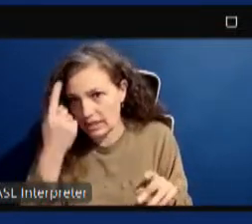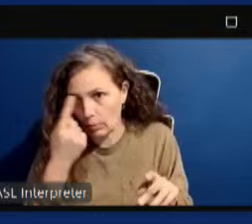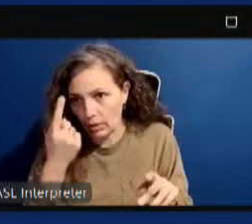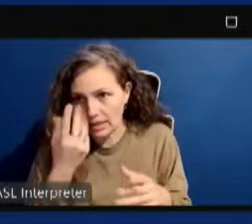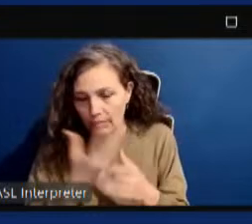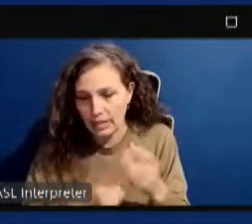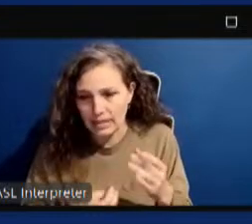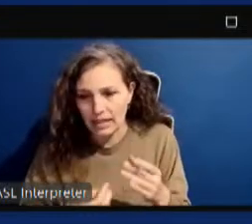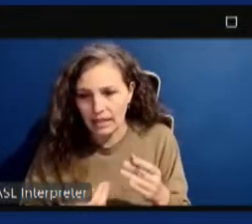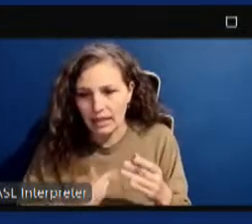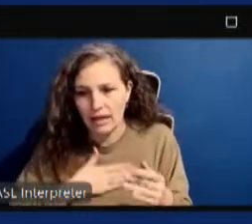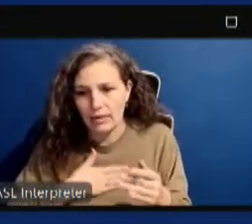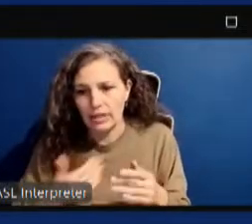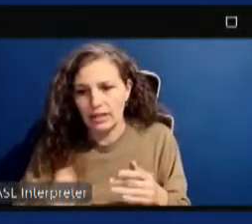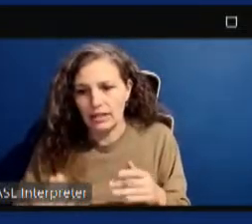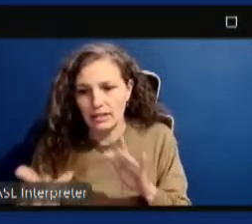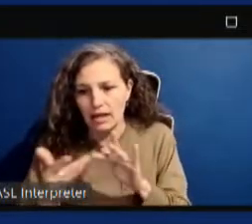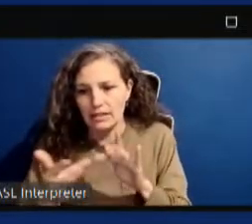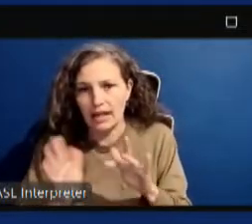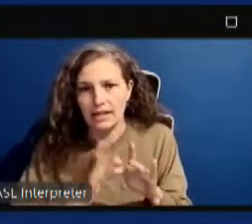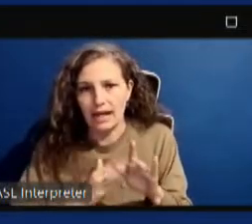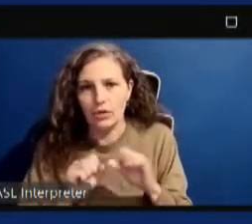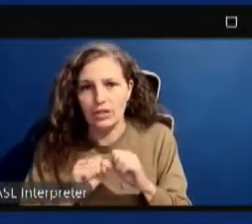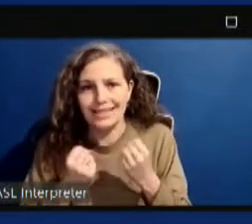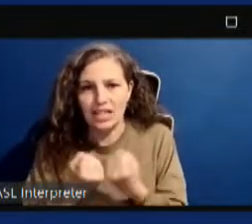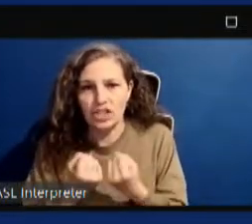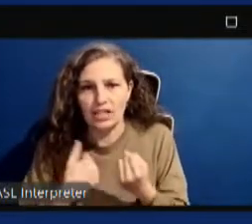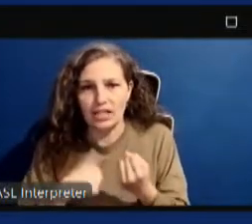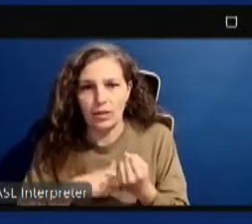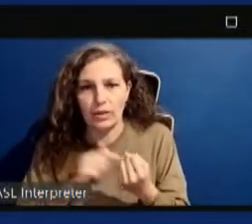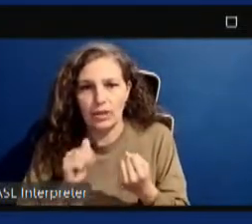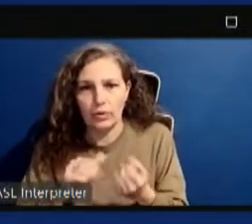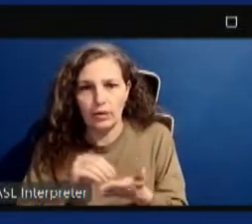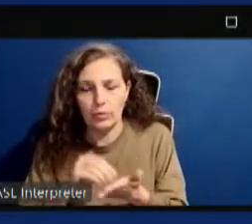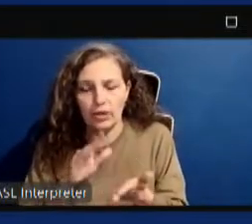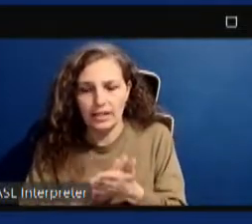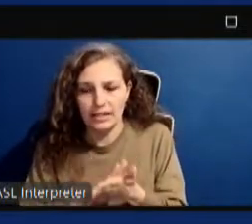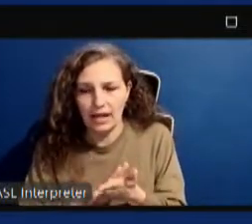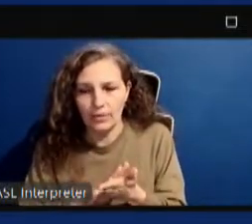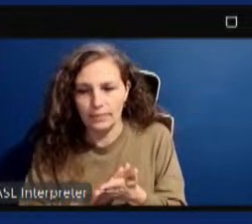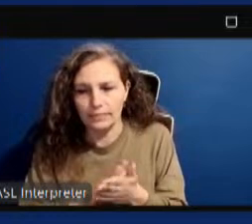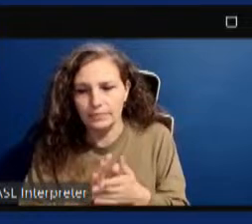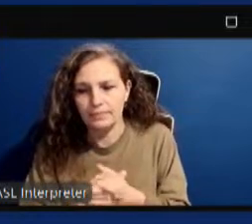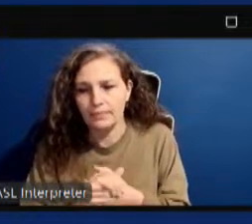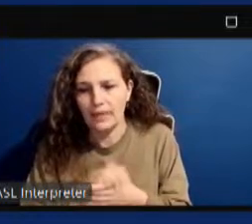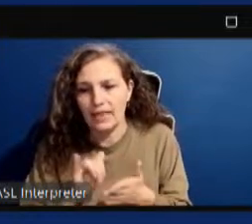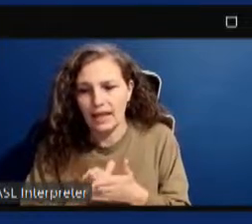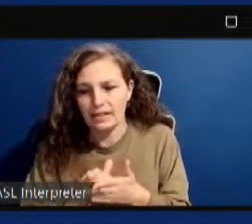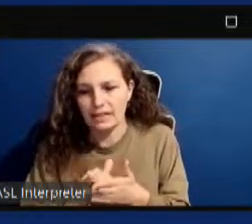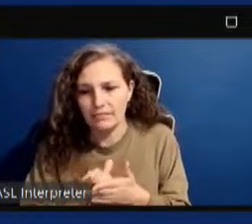the station or call us, and we'll definitely take that missing persons report. And that's the latest update I have.